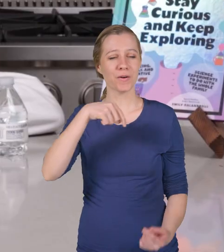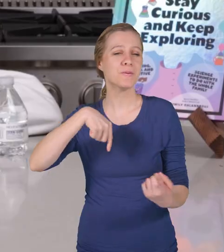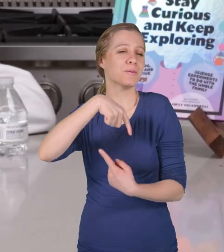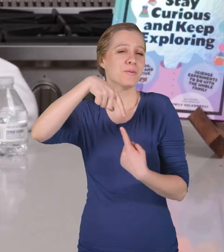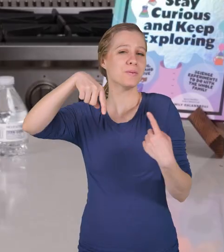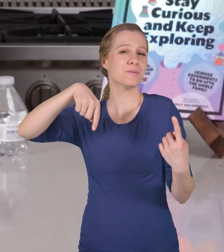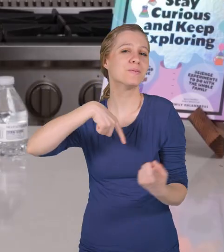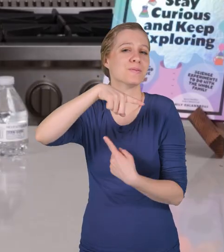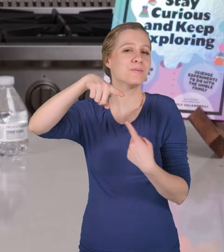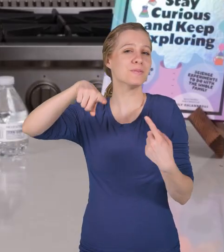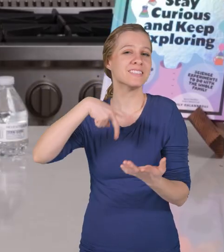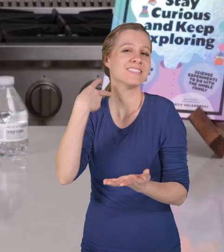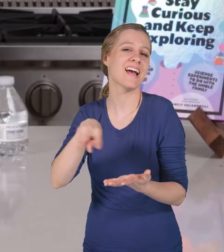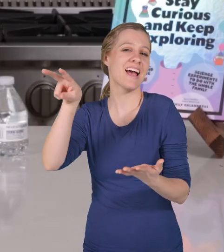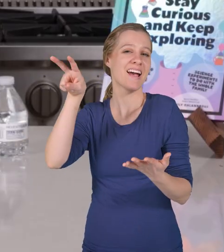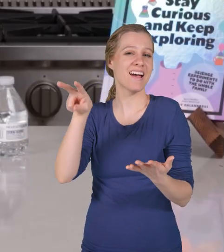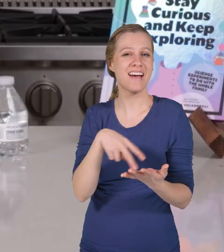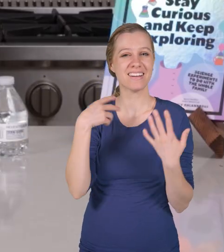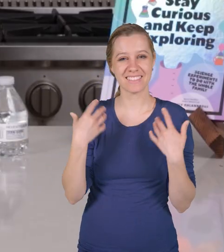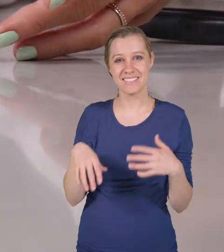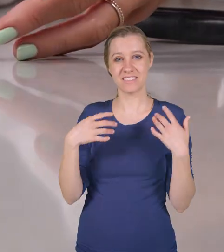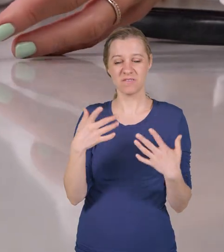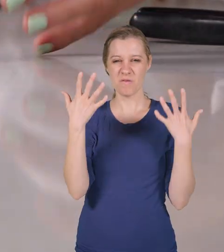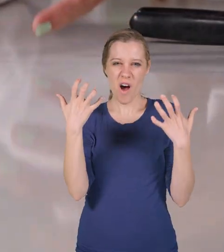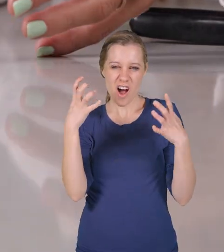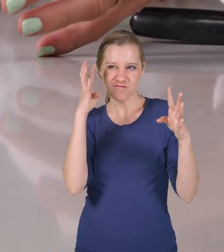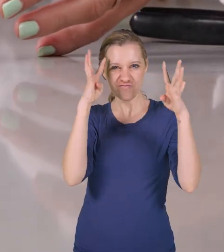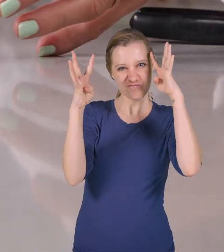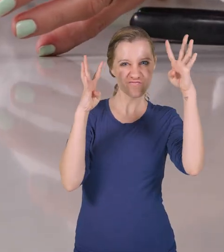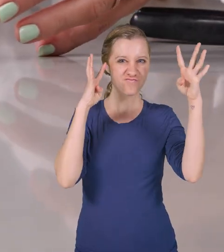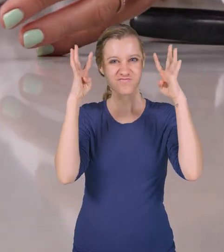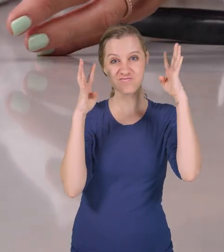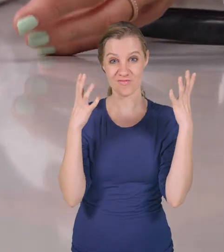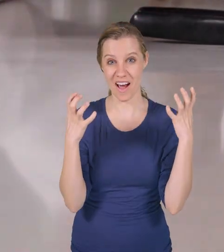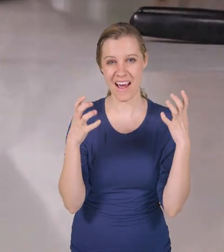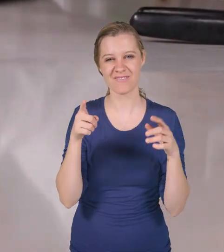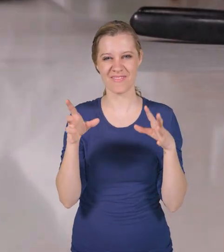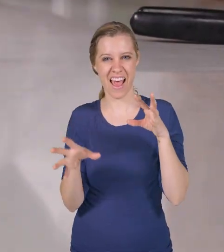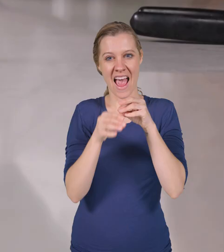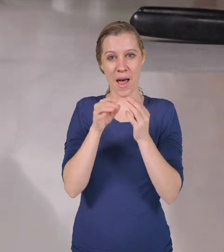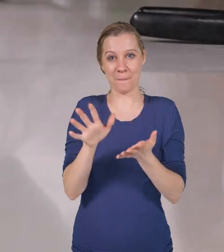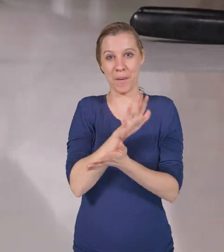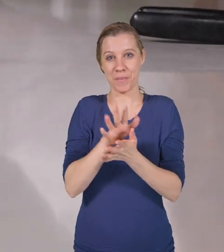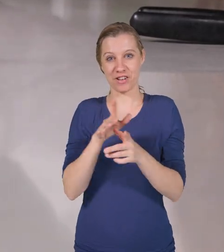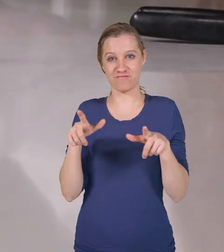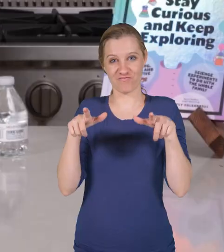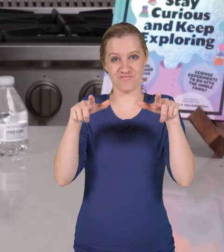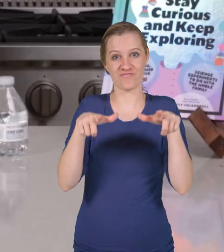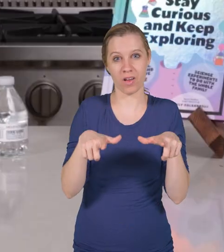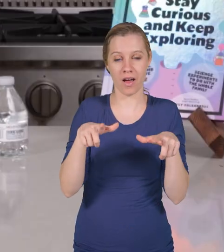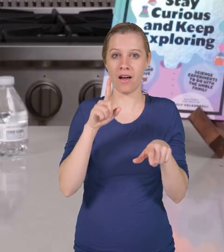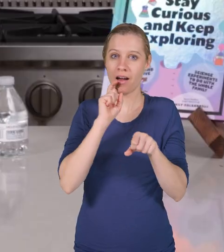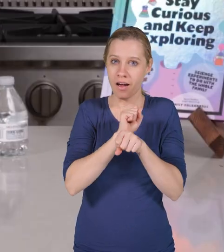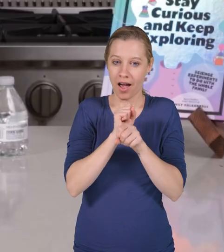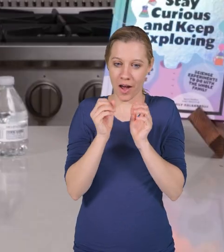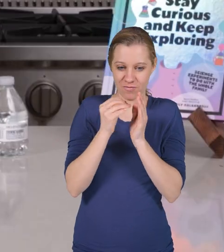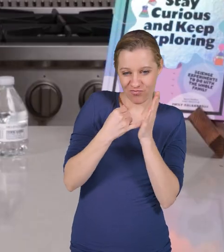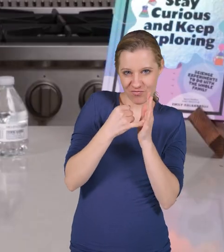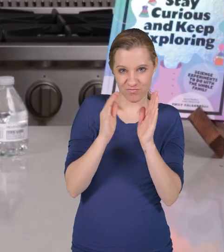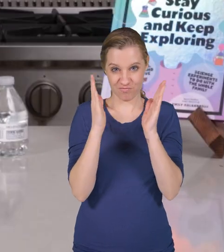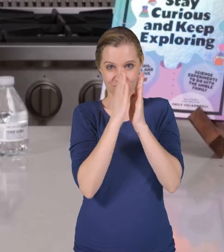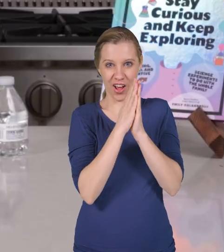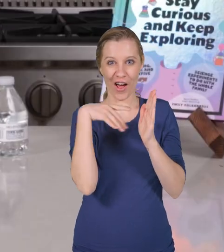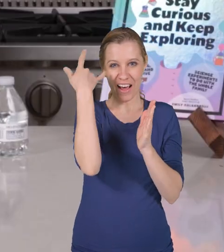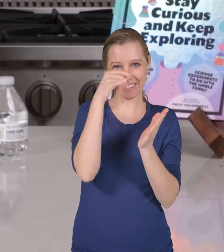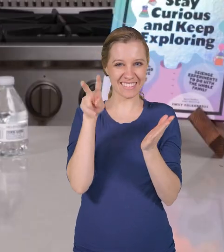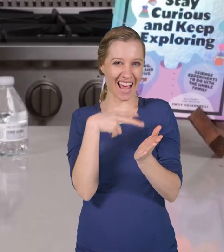Look at our beautiful twirling dancer. And if you want to get really creative, you can add paper to this to make it look actually